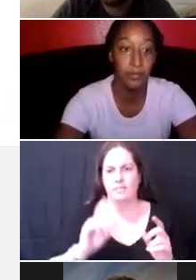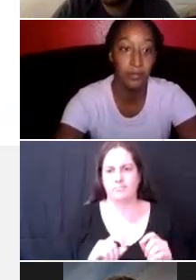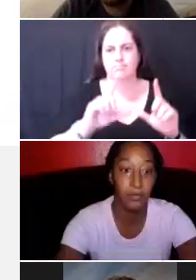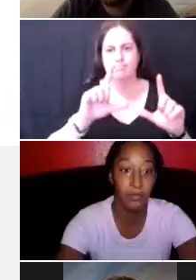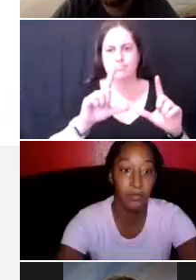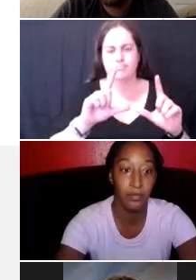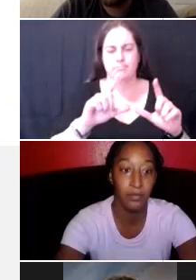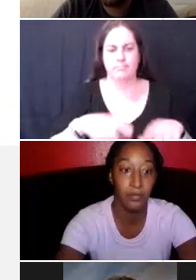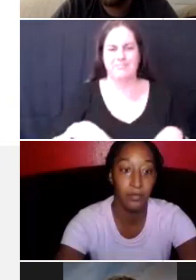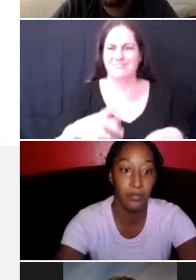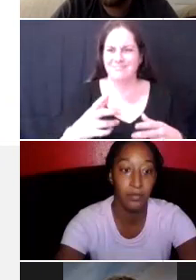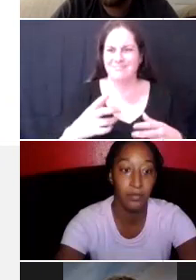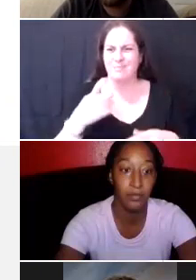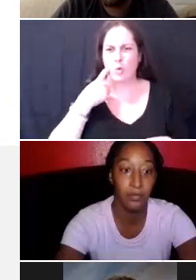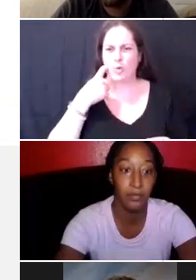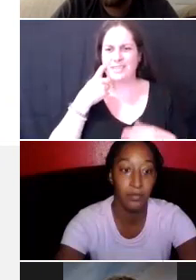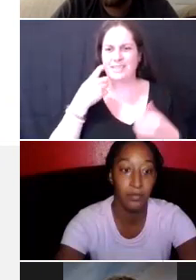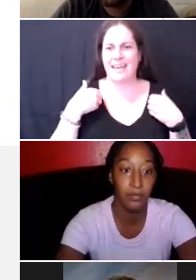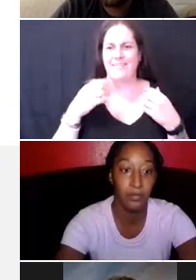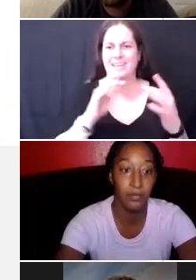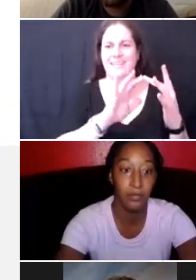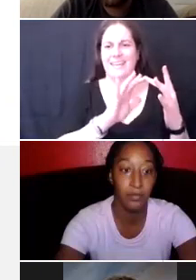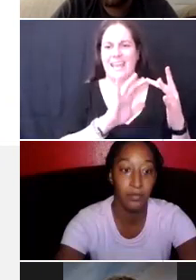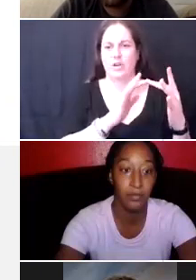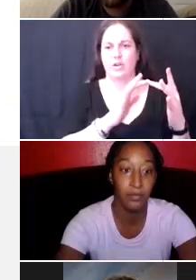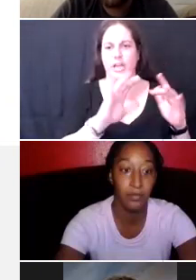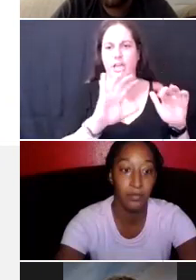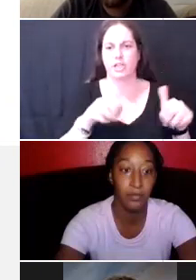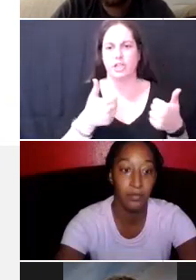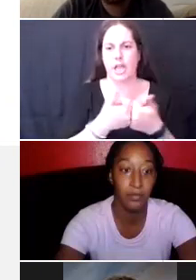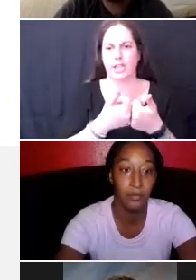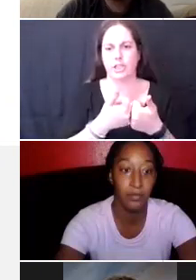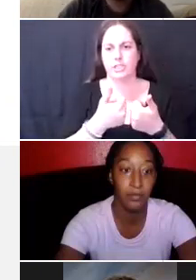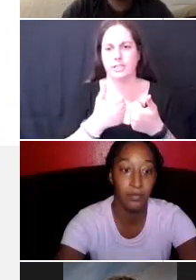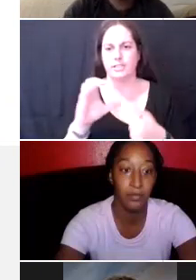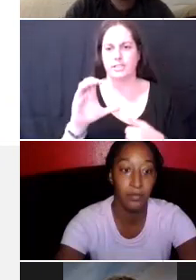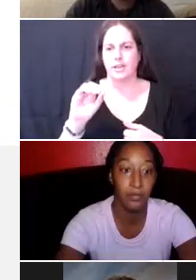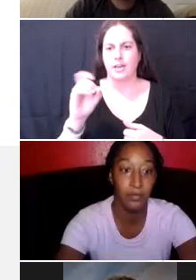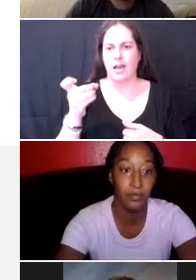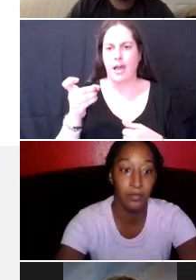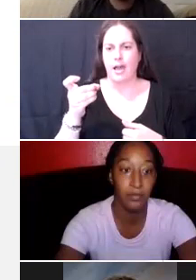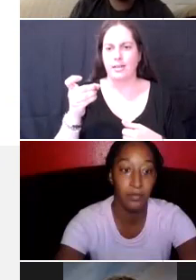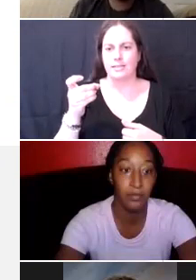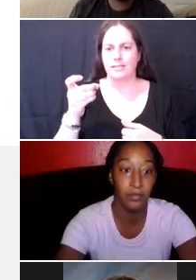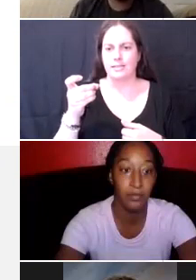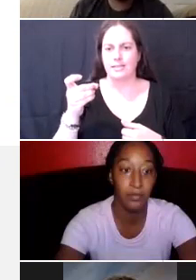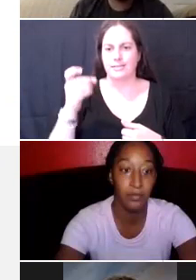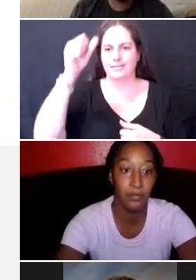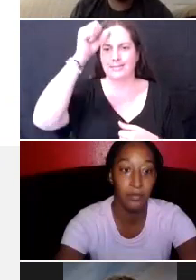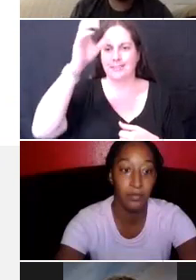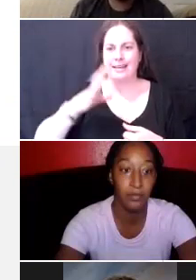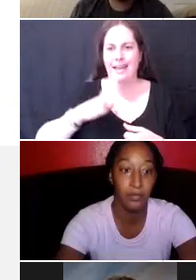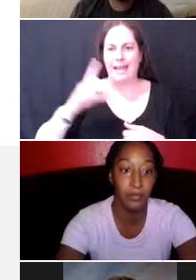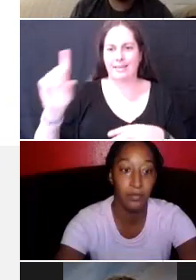I've been having some internet challenges lately. The Cox guy is actually in my front living room as